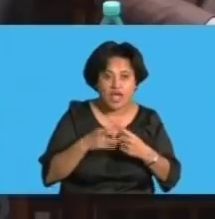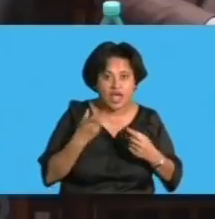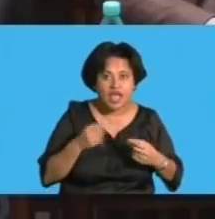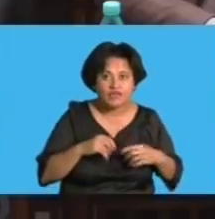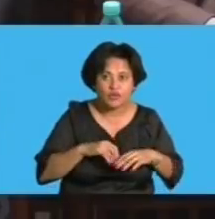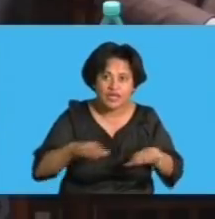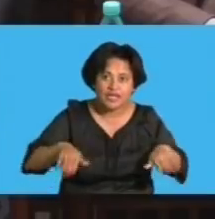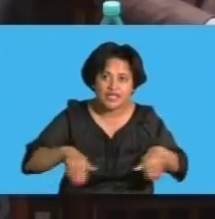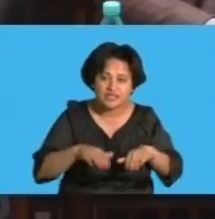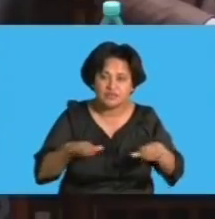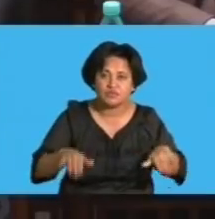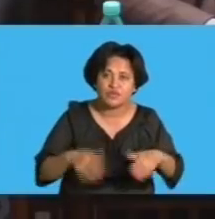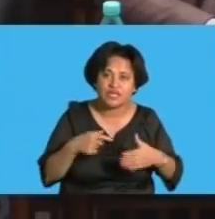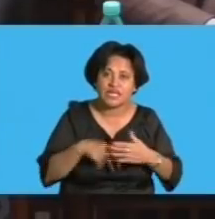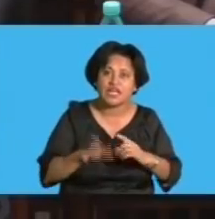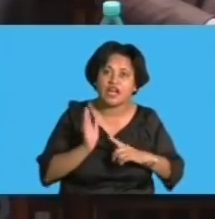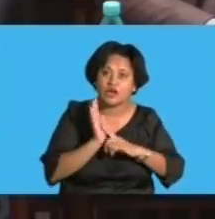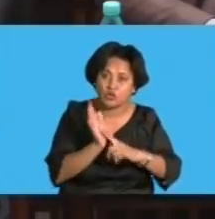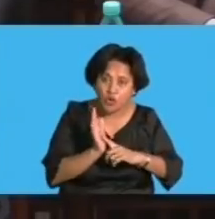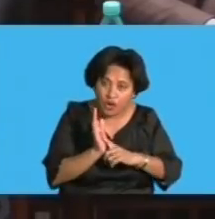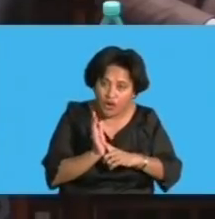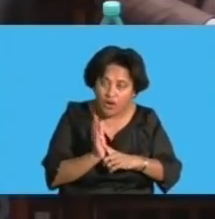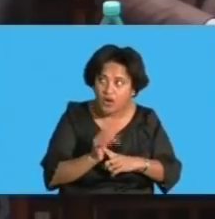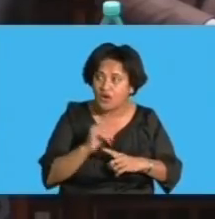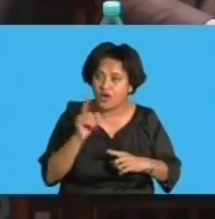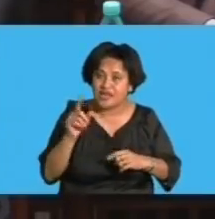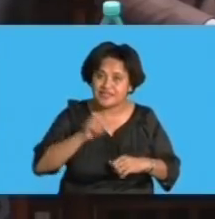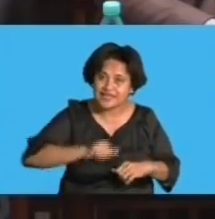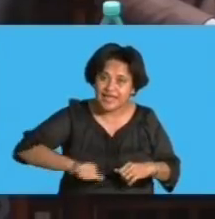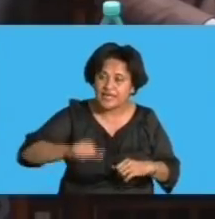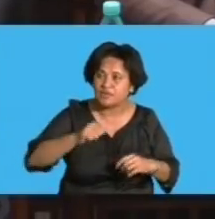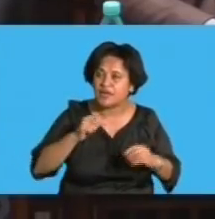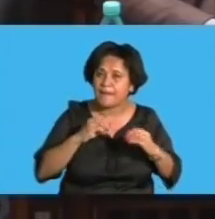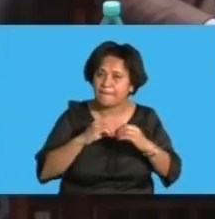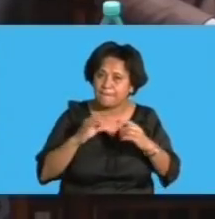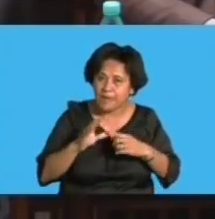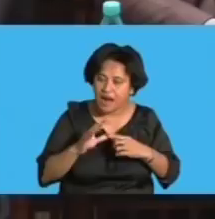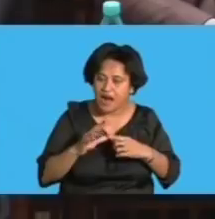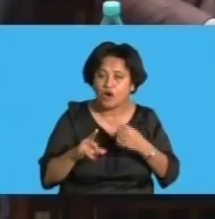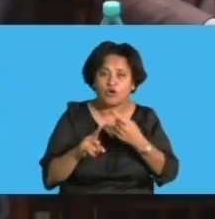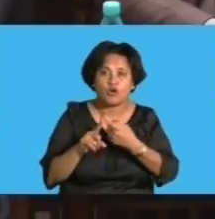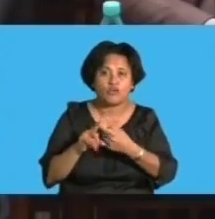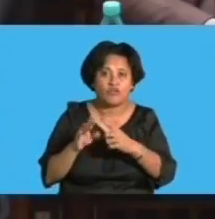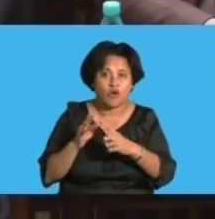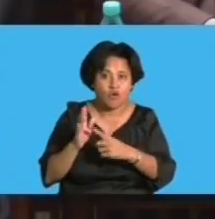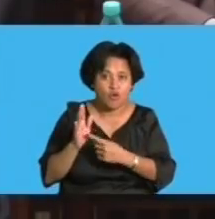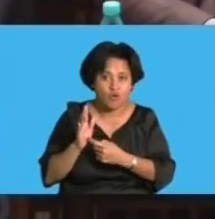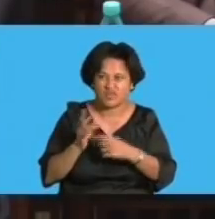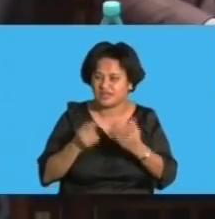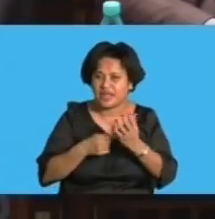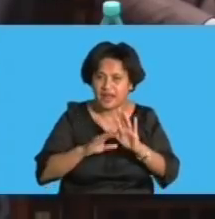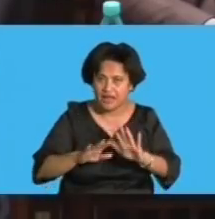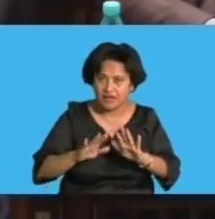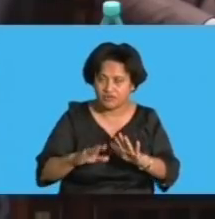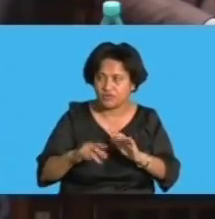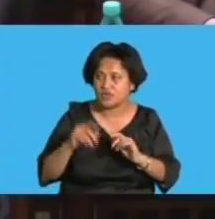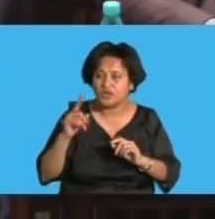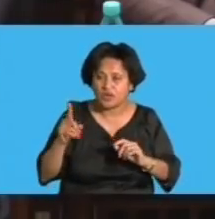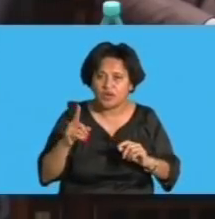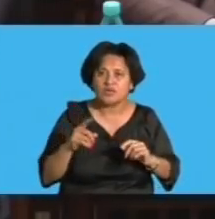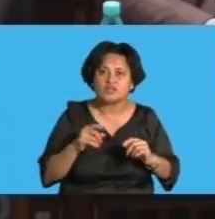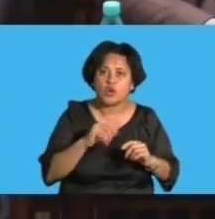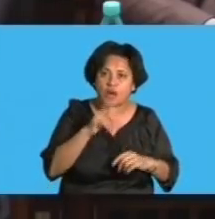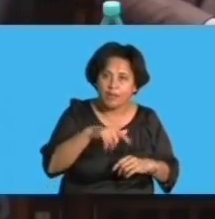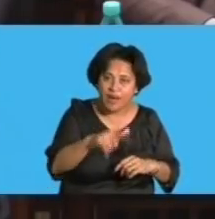Lotoka, Govind Park Stadium in Ba, construction of restroom in Korovo, upgrade of Children's Park in Lambasa and